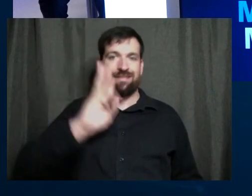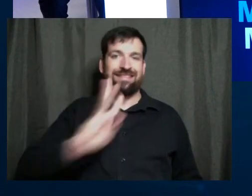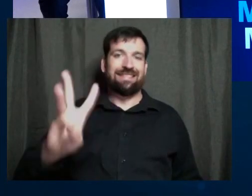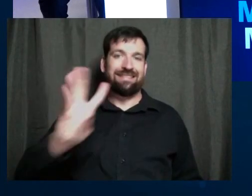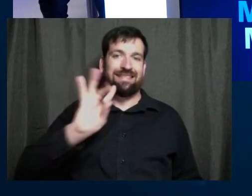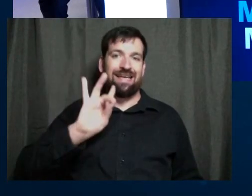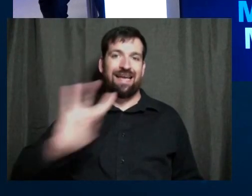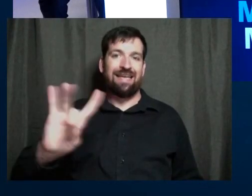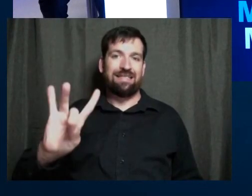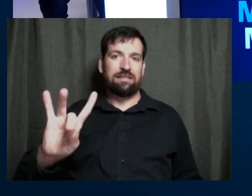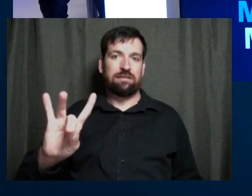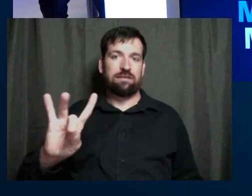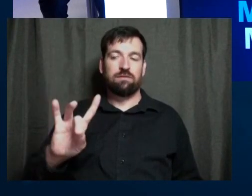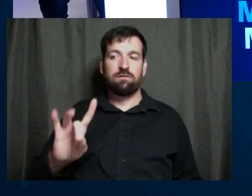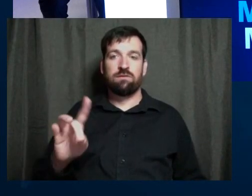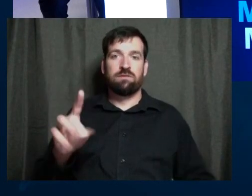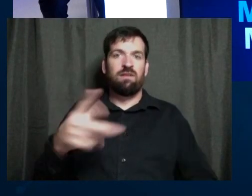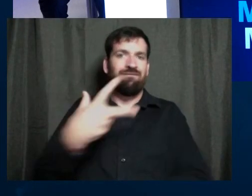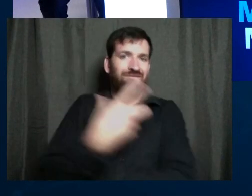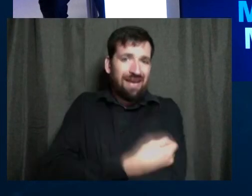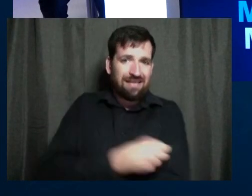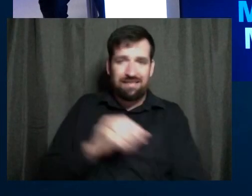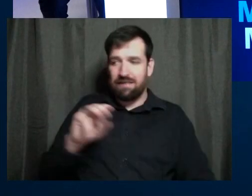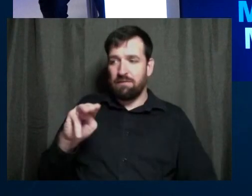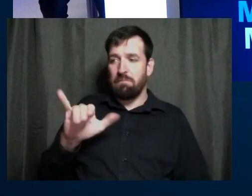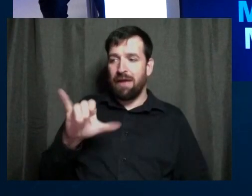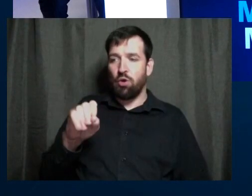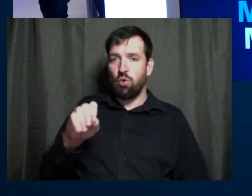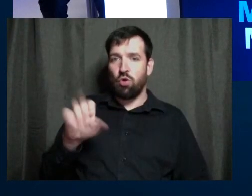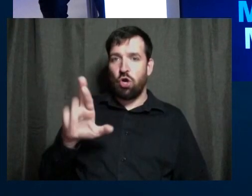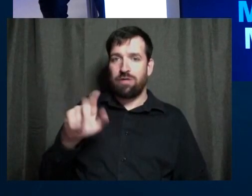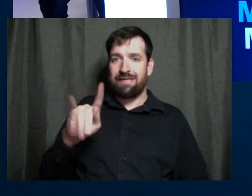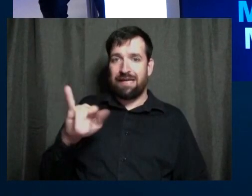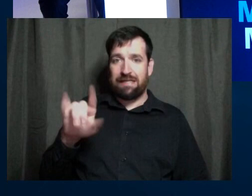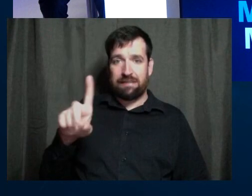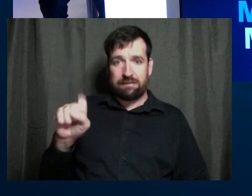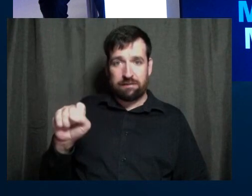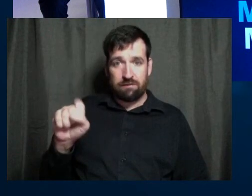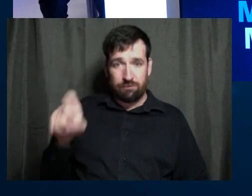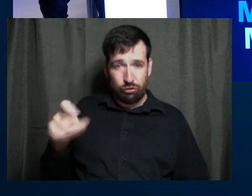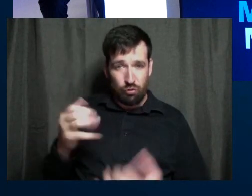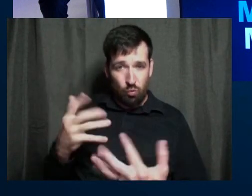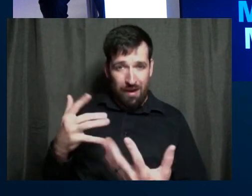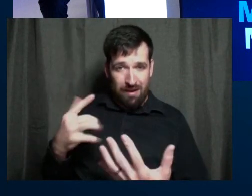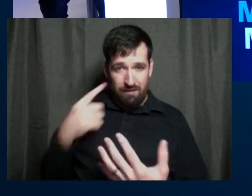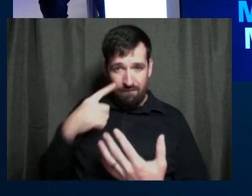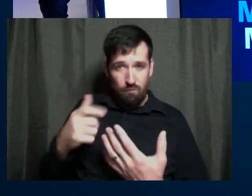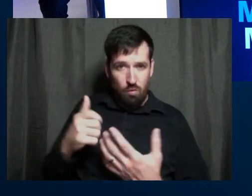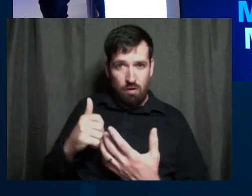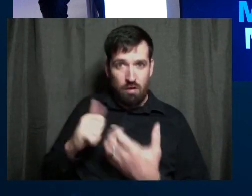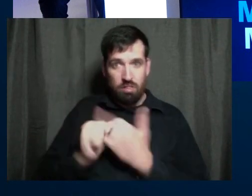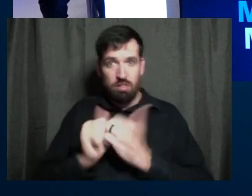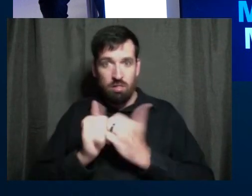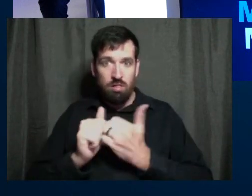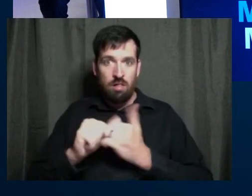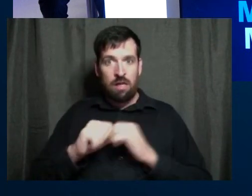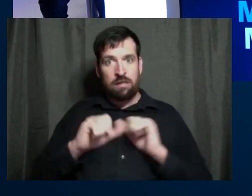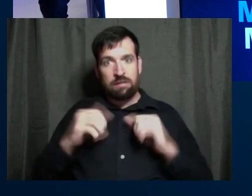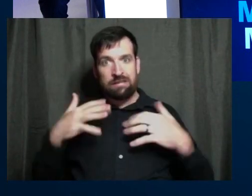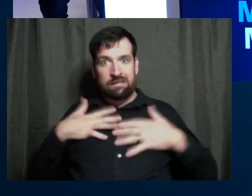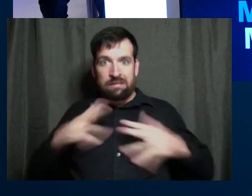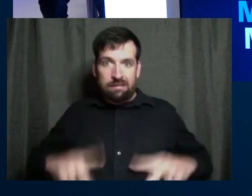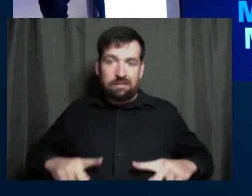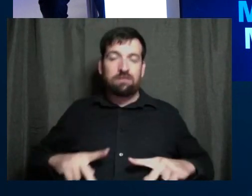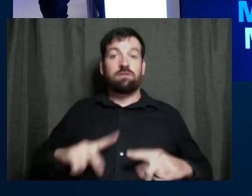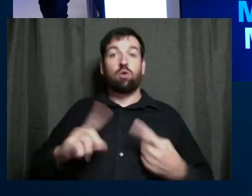vaccine, myocarditis risk, is it higher for boys? Should I have them hold off on strenuous activity in sports after vaccination when they are